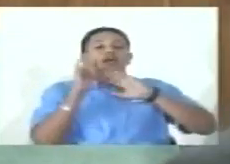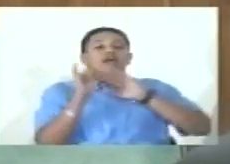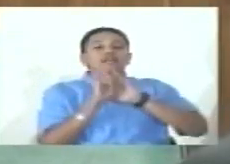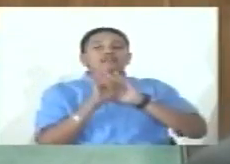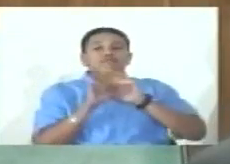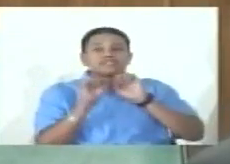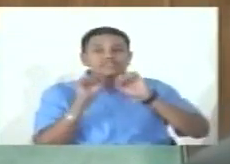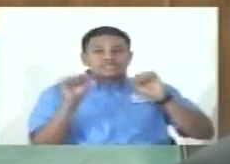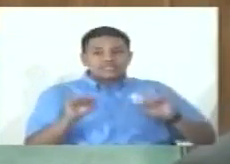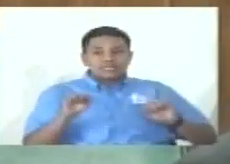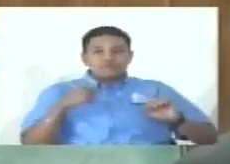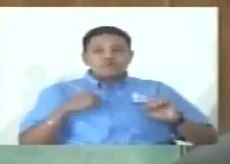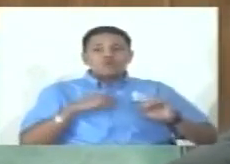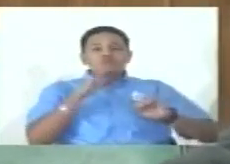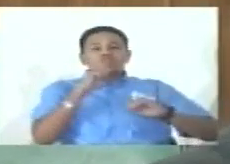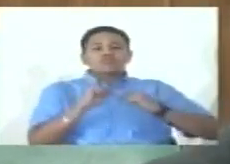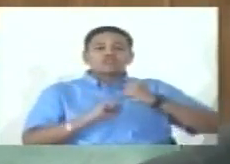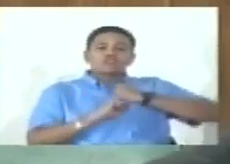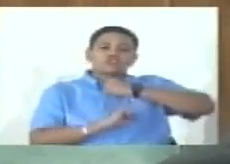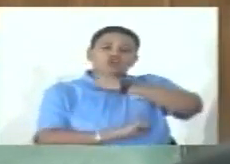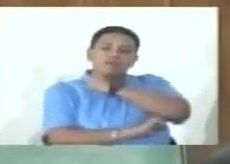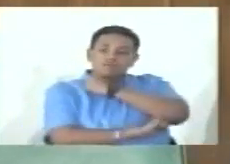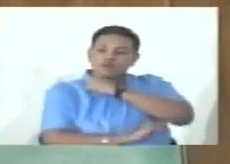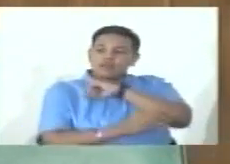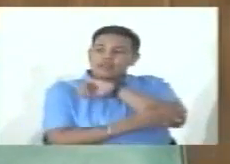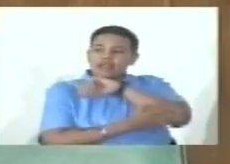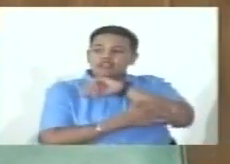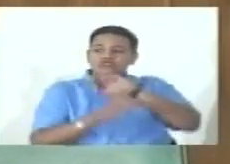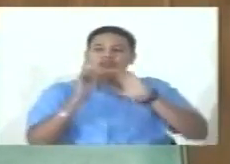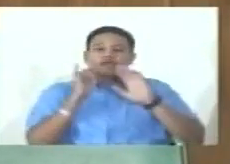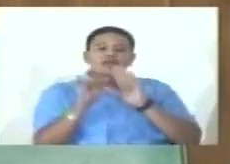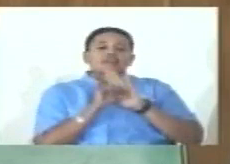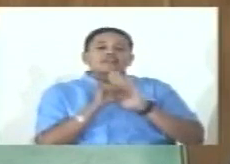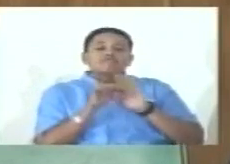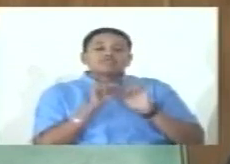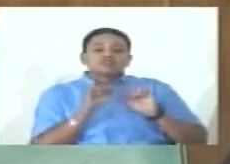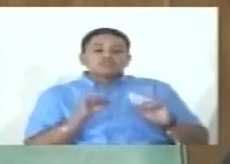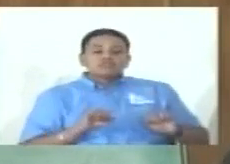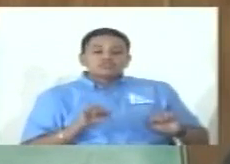support a national identification system.